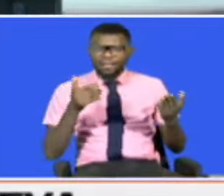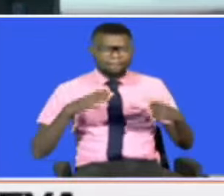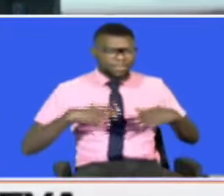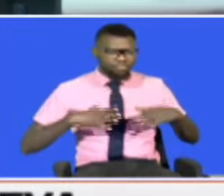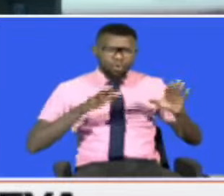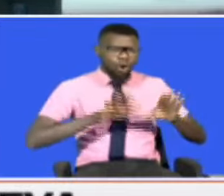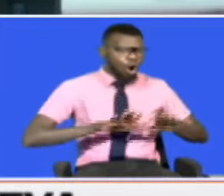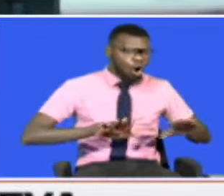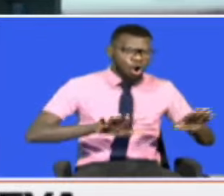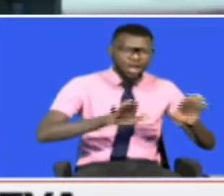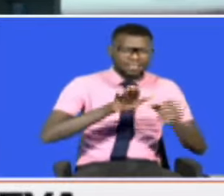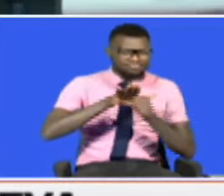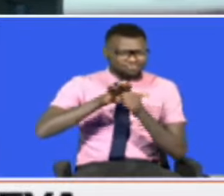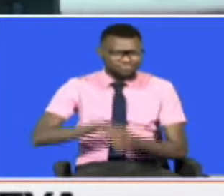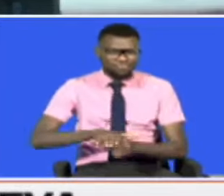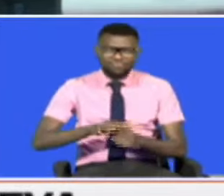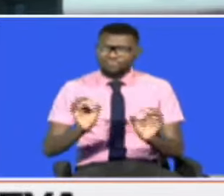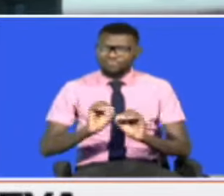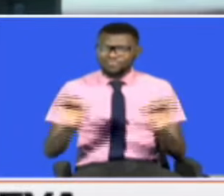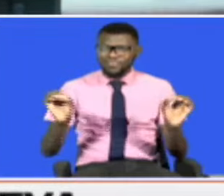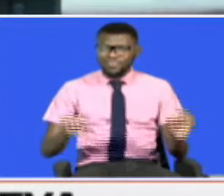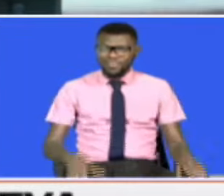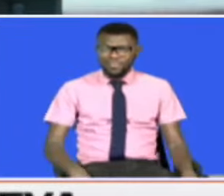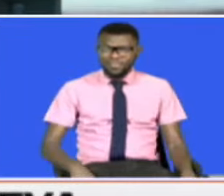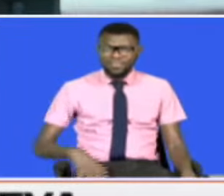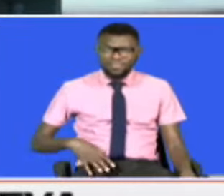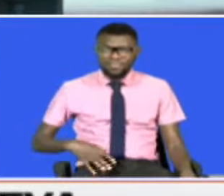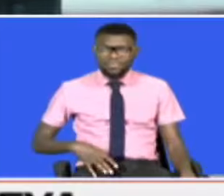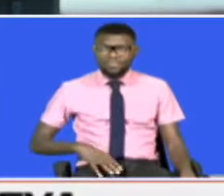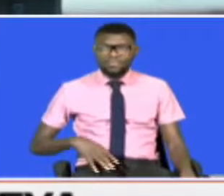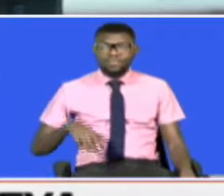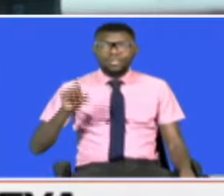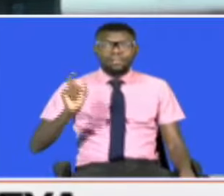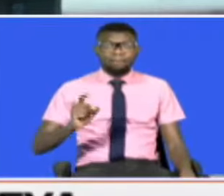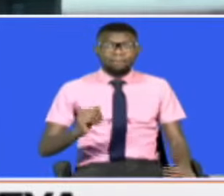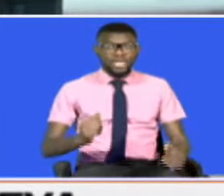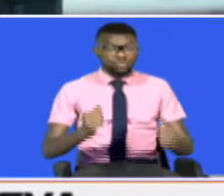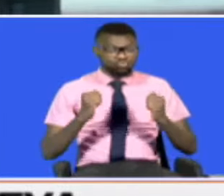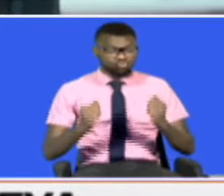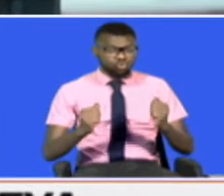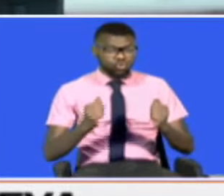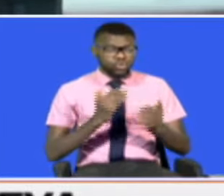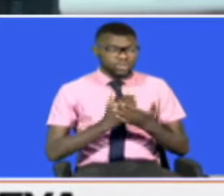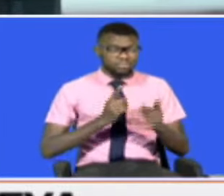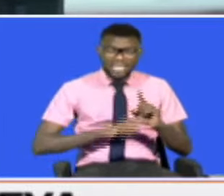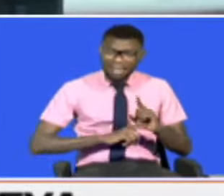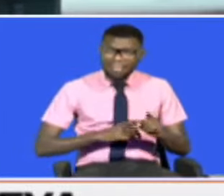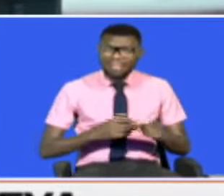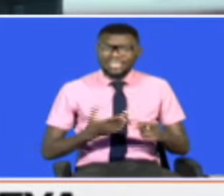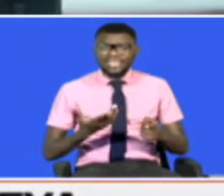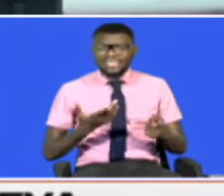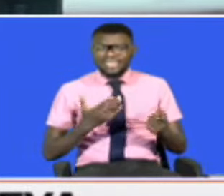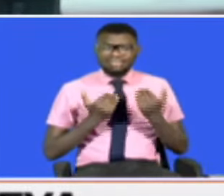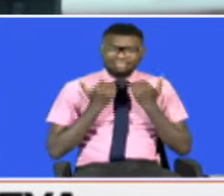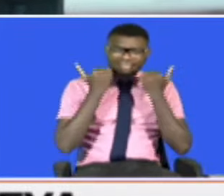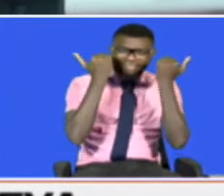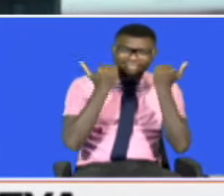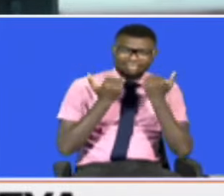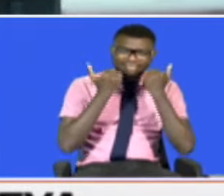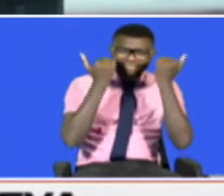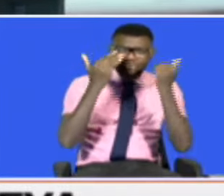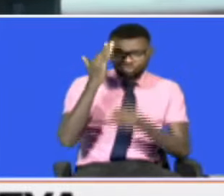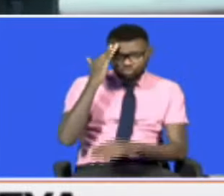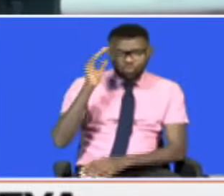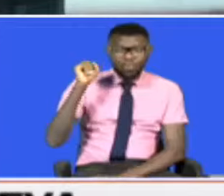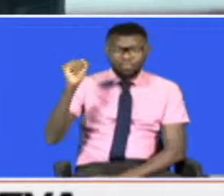You must also have guts, because the political appointments sometimes drive you at certain direction. You must be able to navigate that,